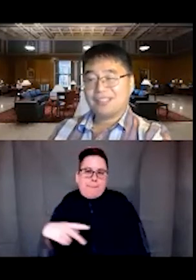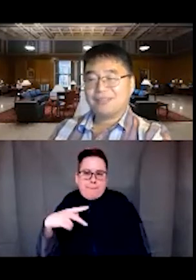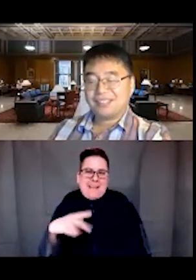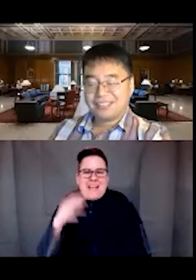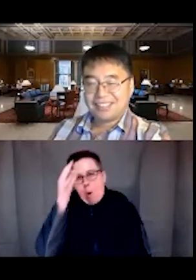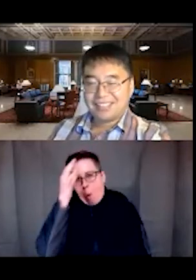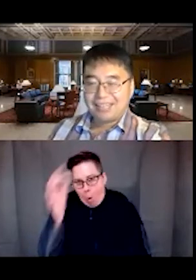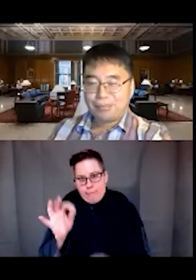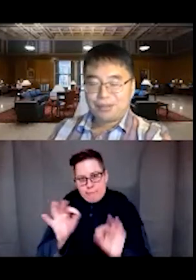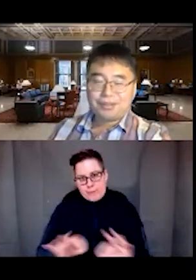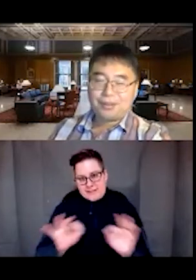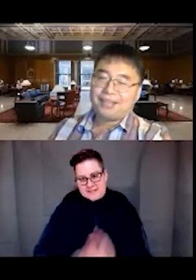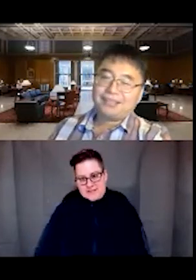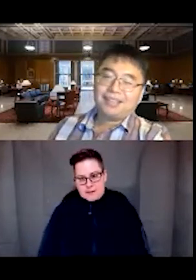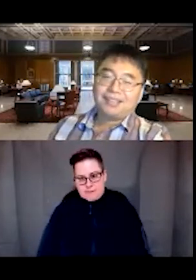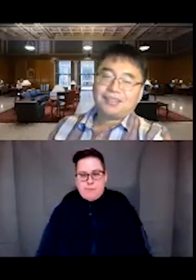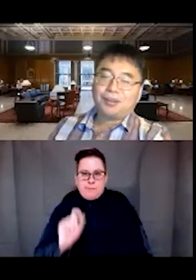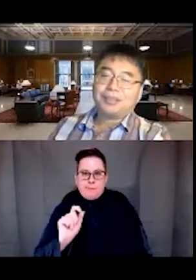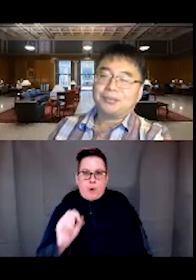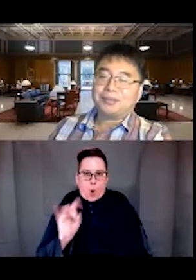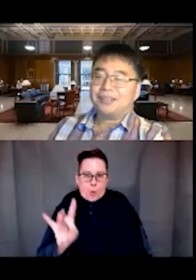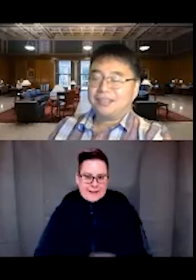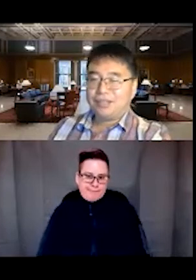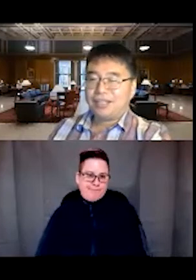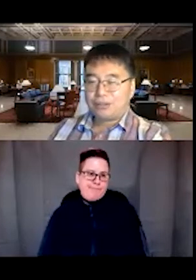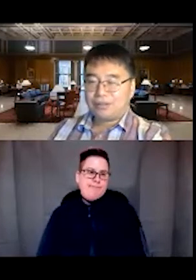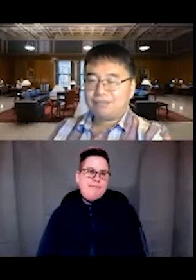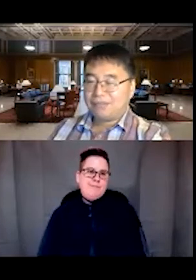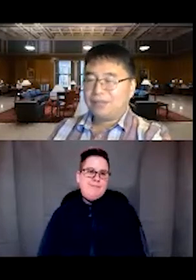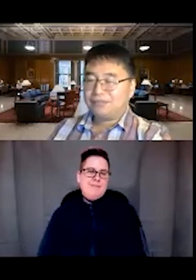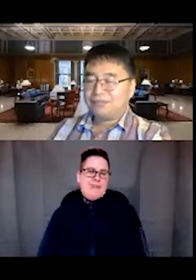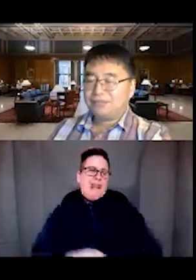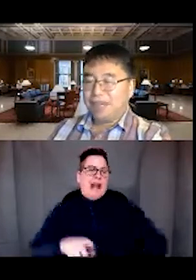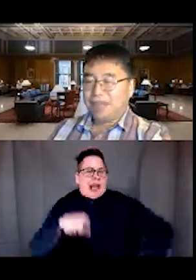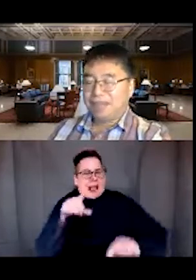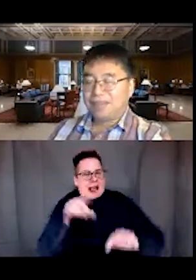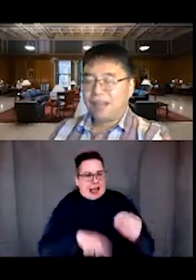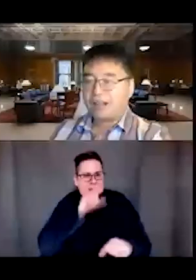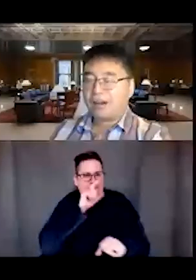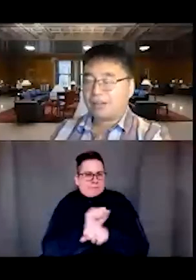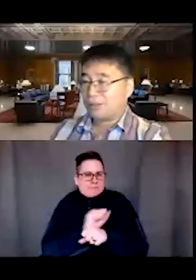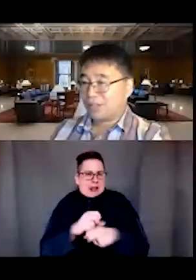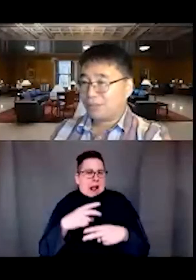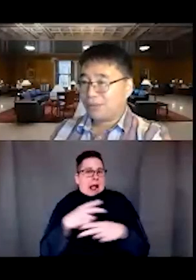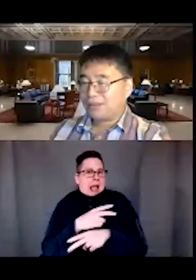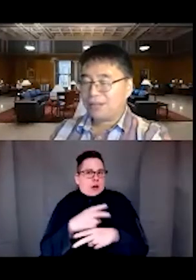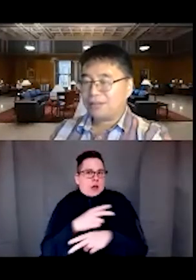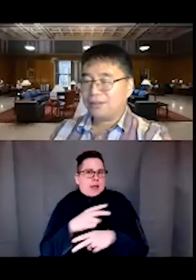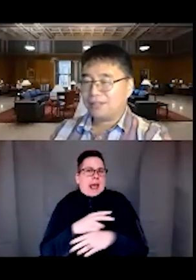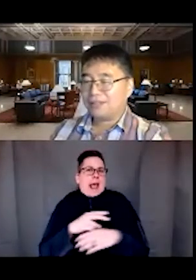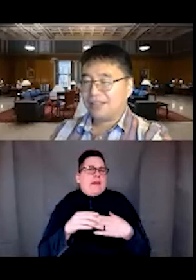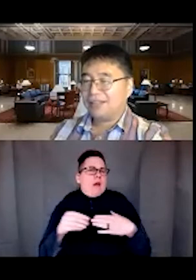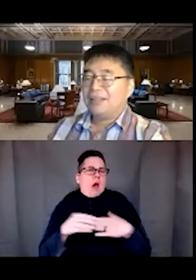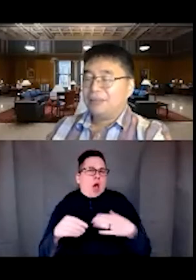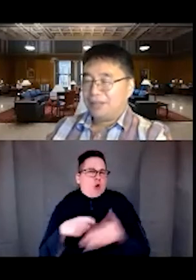almost significant at 0.08. So, you know, you can actually, you know, calculate the dollar cost associated with this, right? So